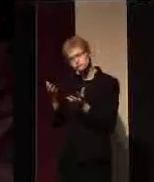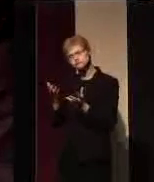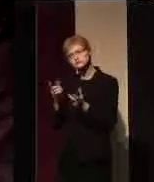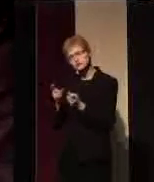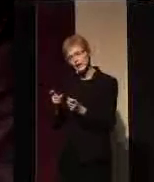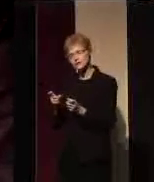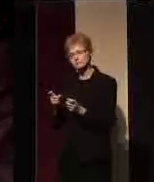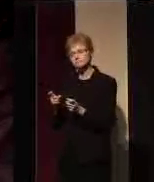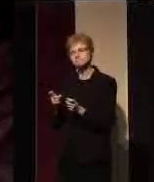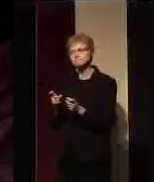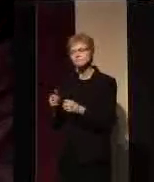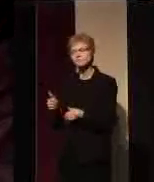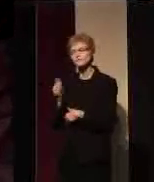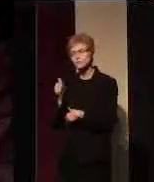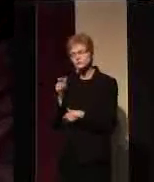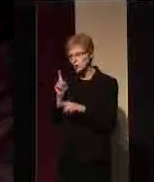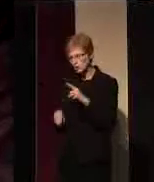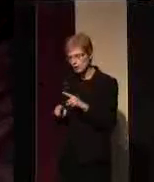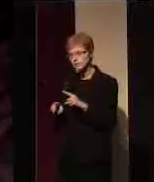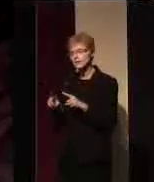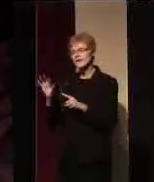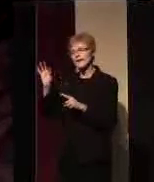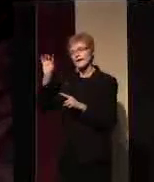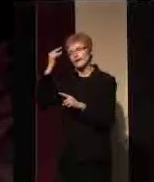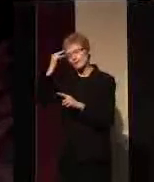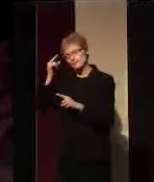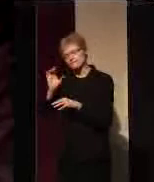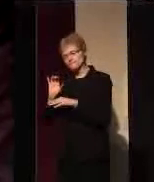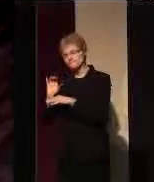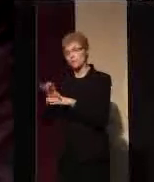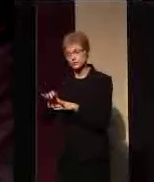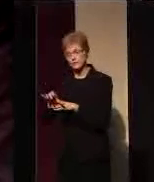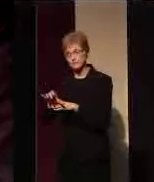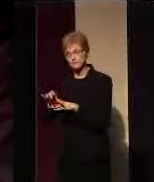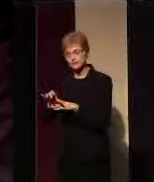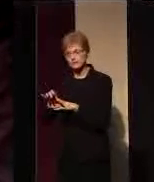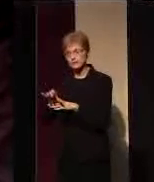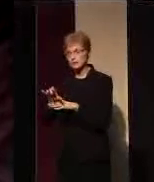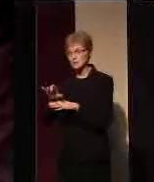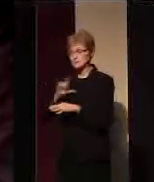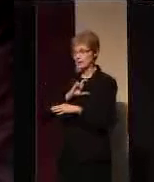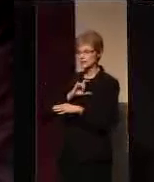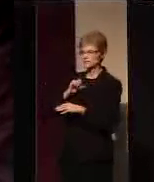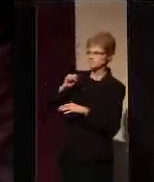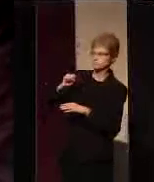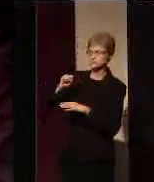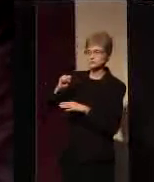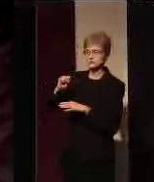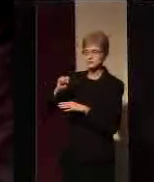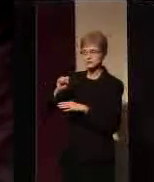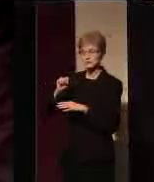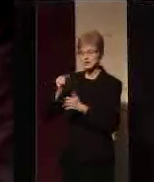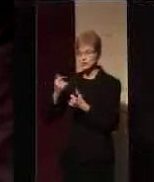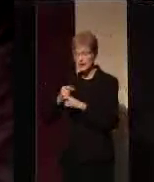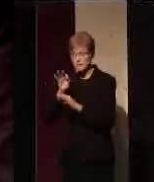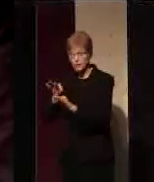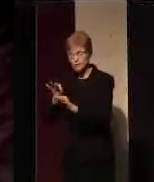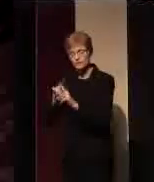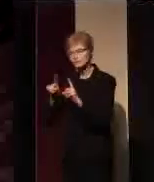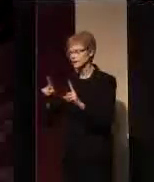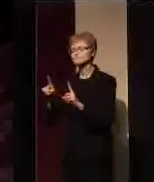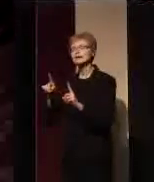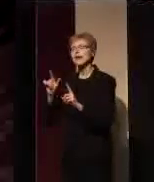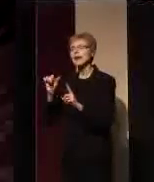on them. And there was tremendous pushback from the police. Not that things are perfect today, but the LAPD